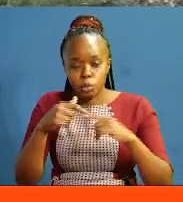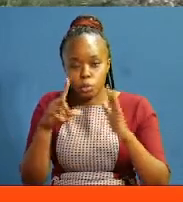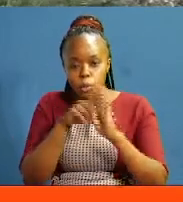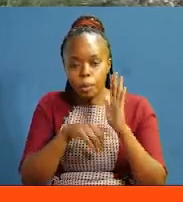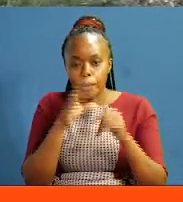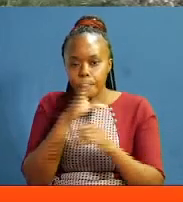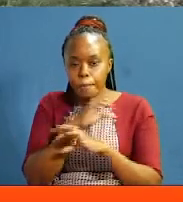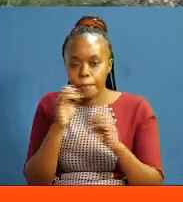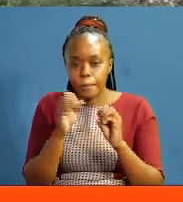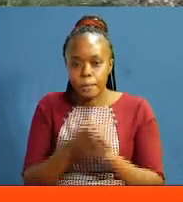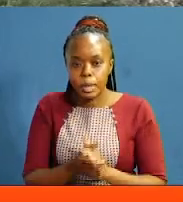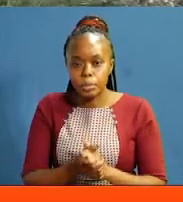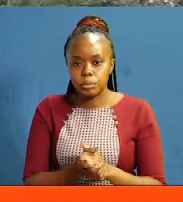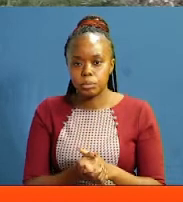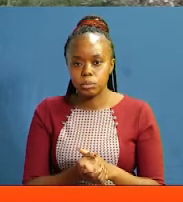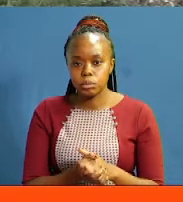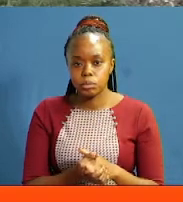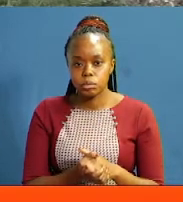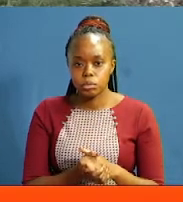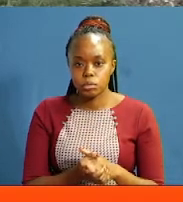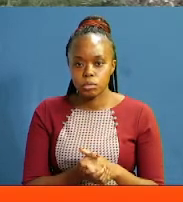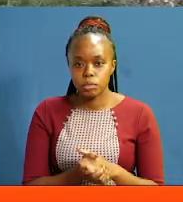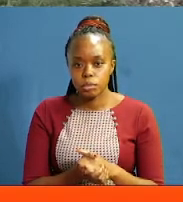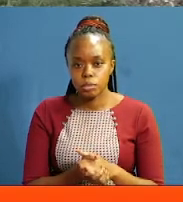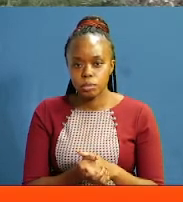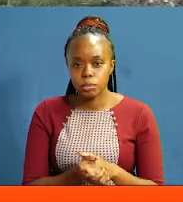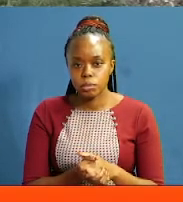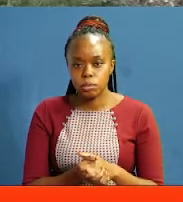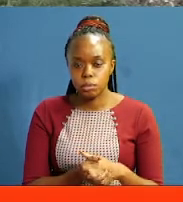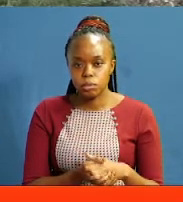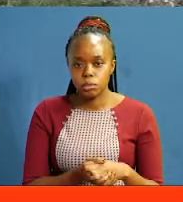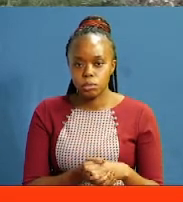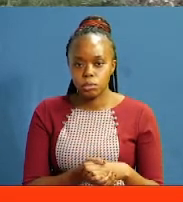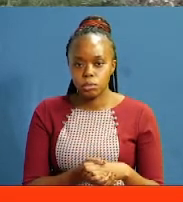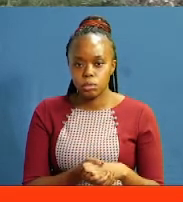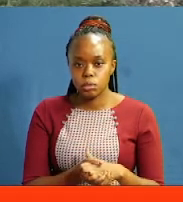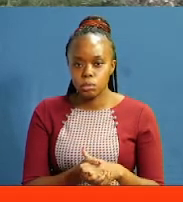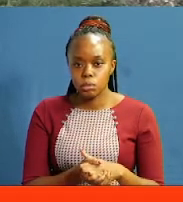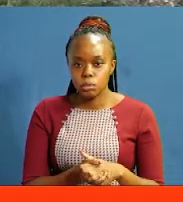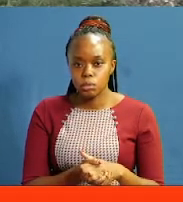losses. George Mapesa, KUTV.